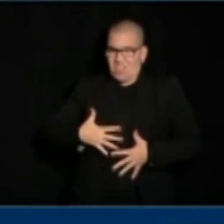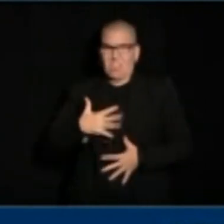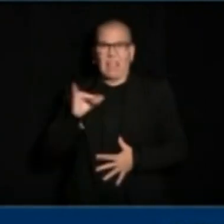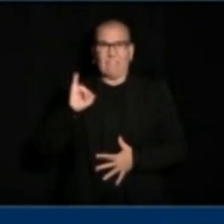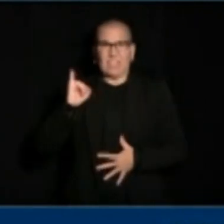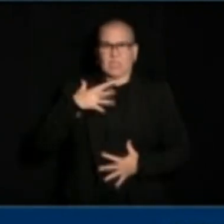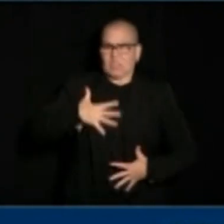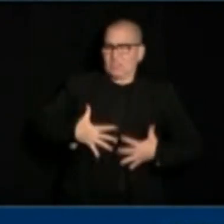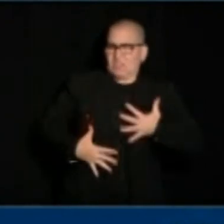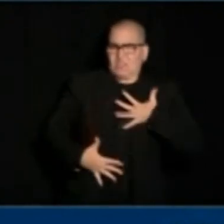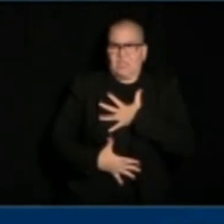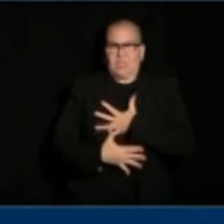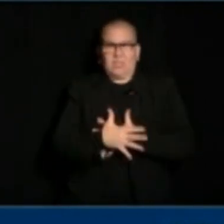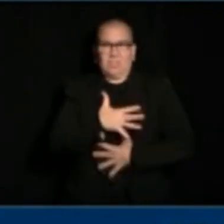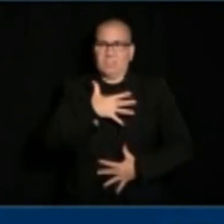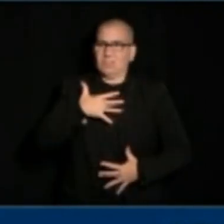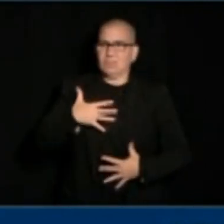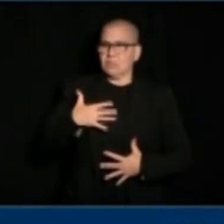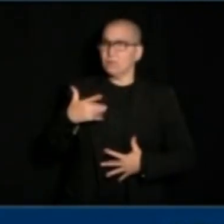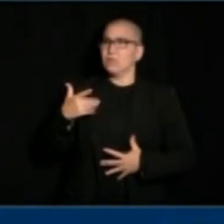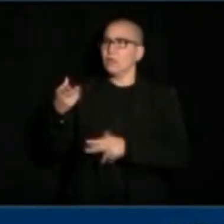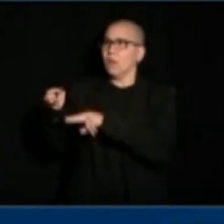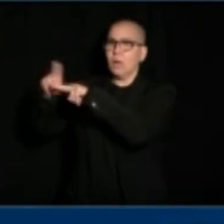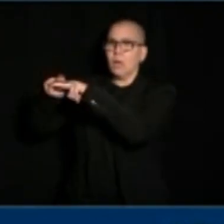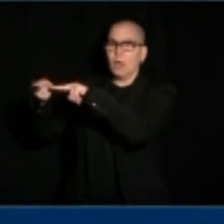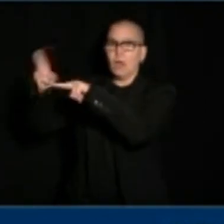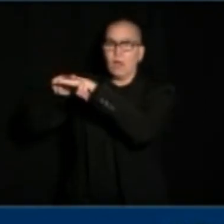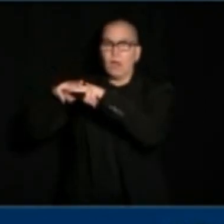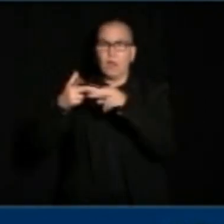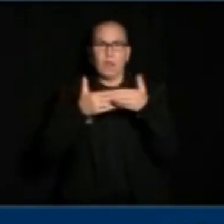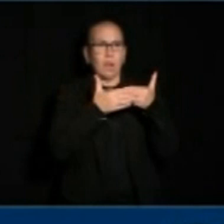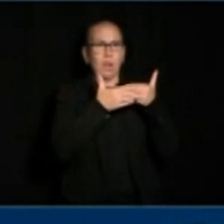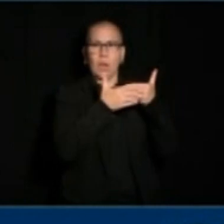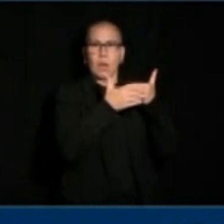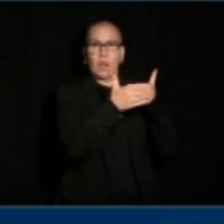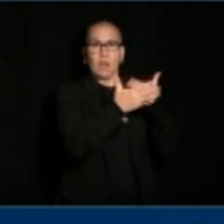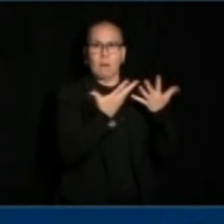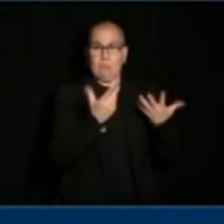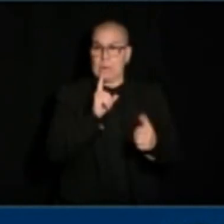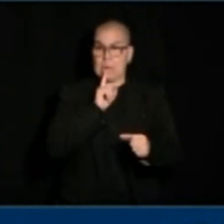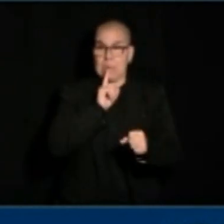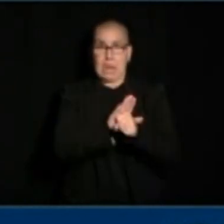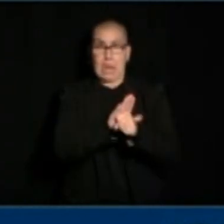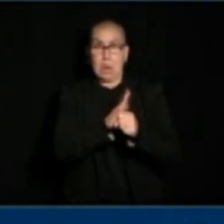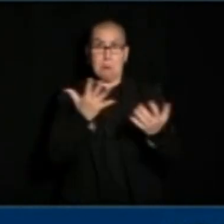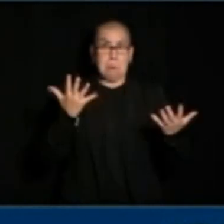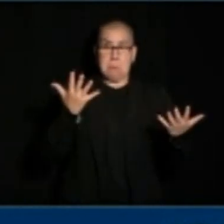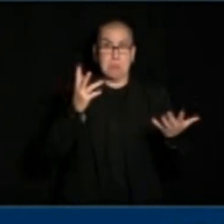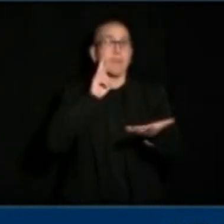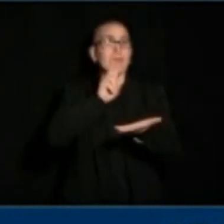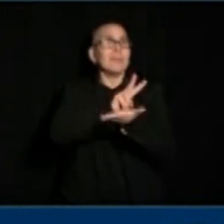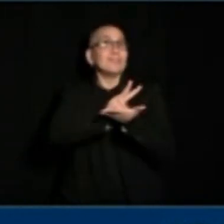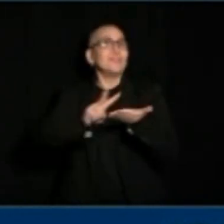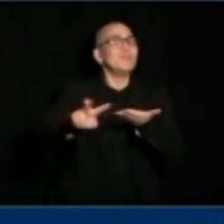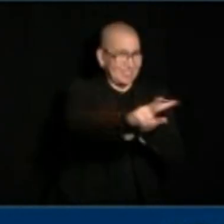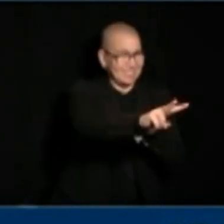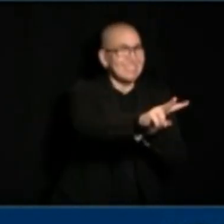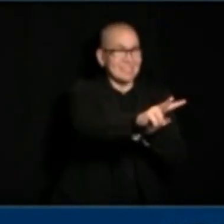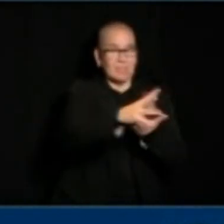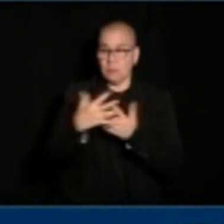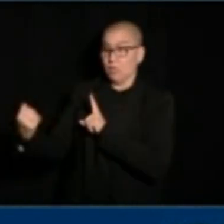What follows that, almost with certainty, at about a 2-week to 3-week time period is